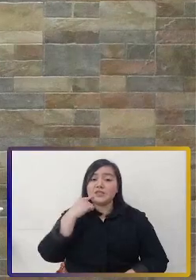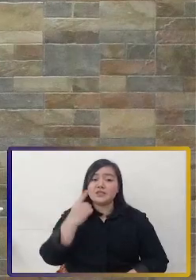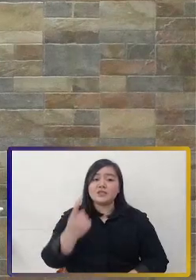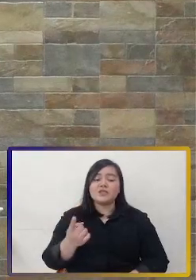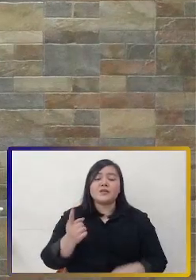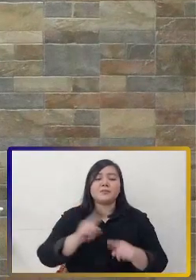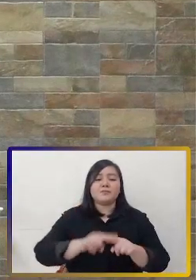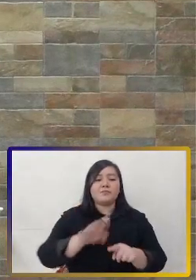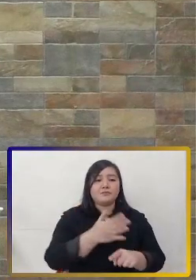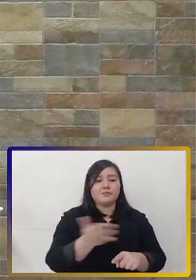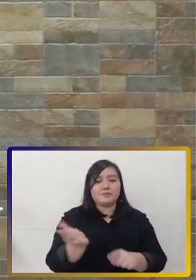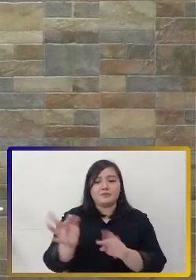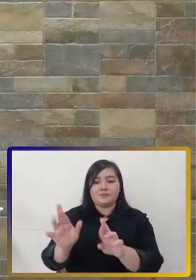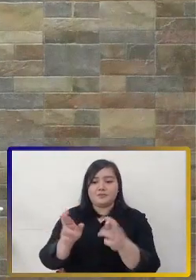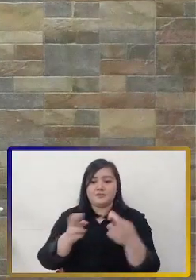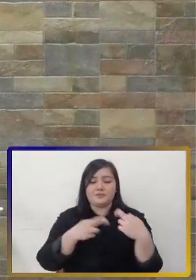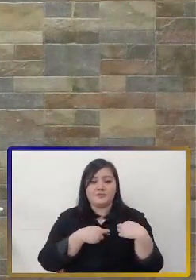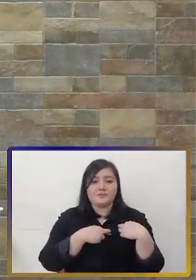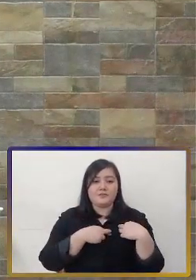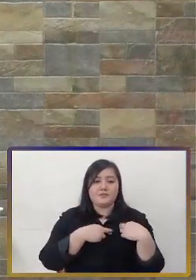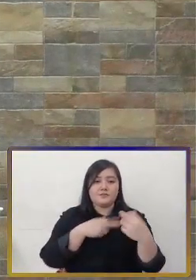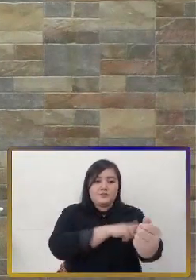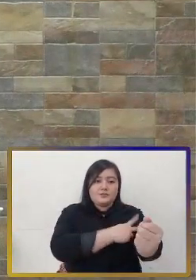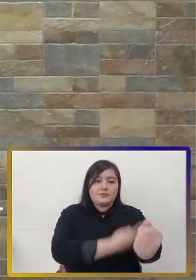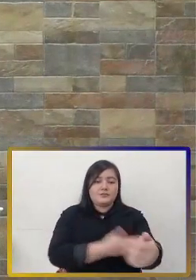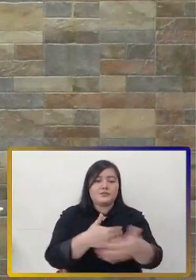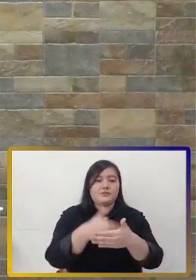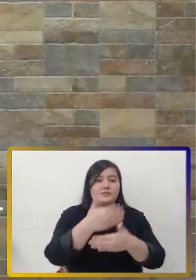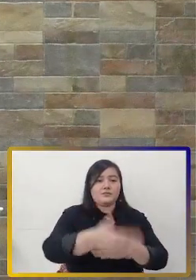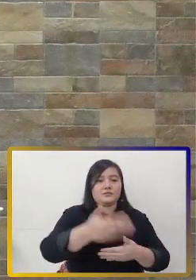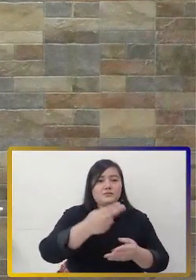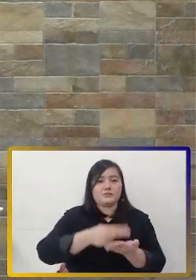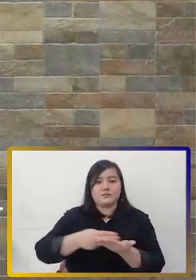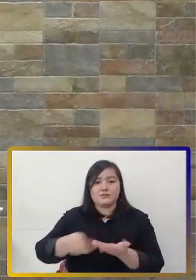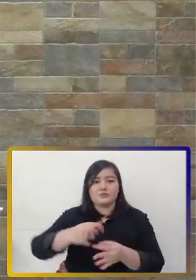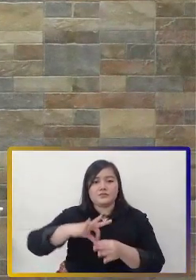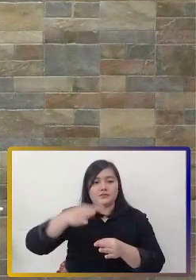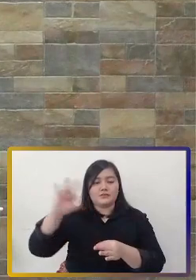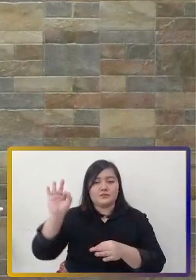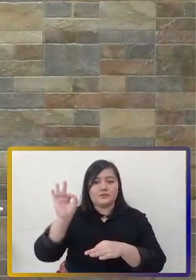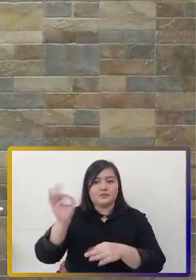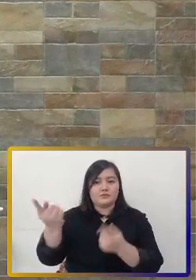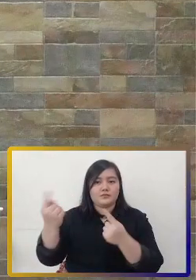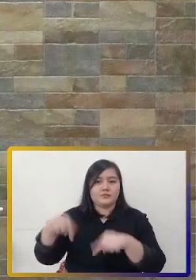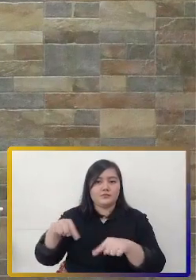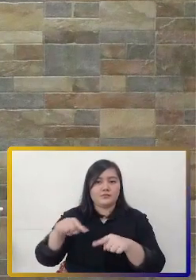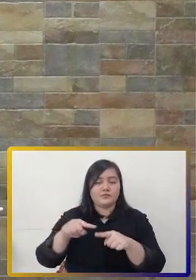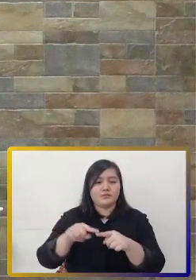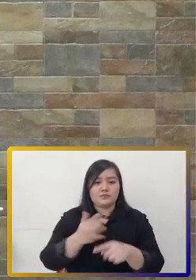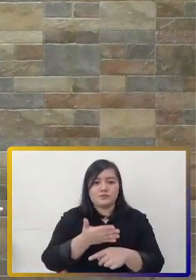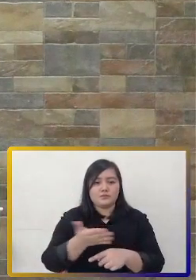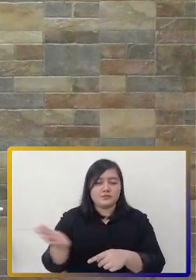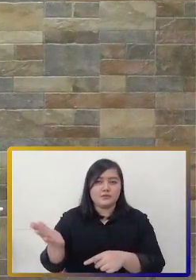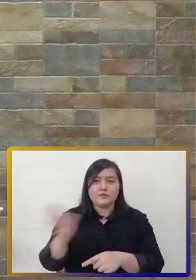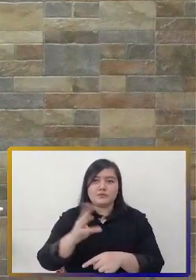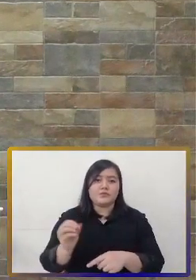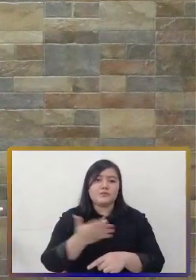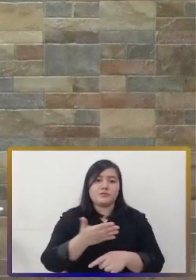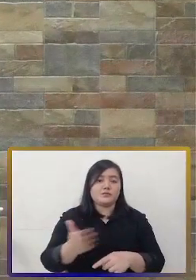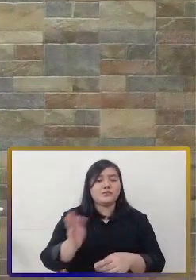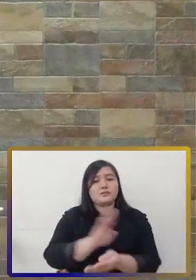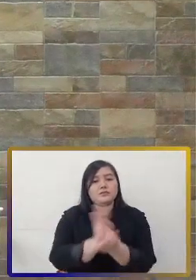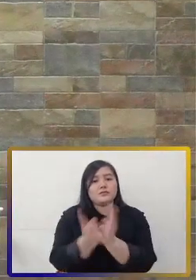receive power after that the Holy Ghost is come upon you. And you shall become witnesses unto